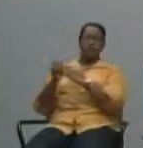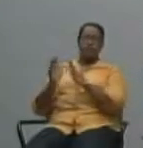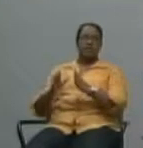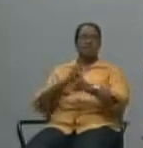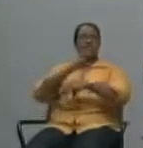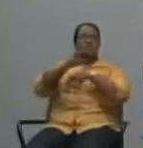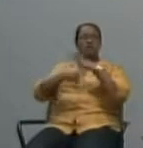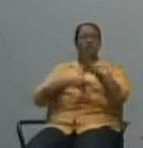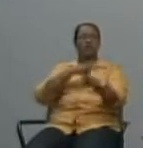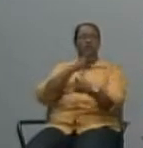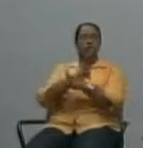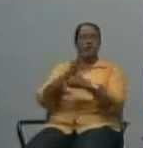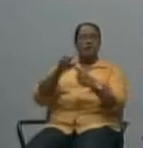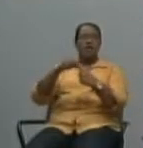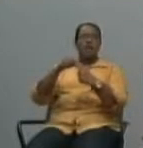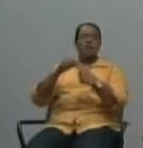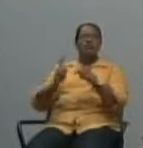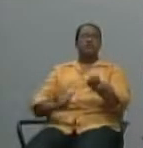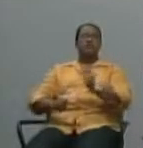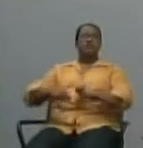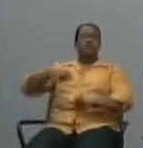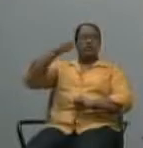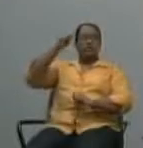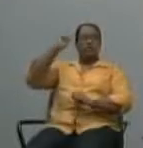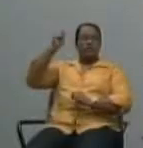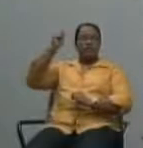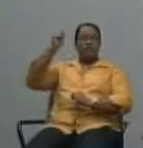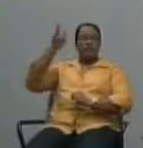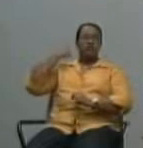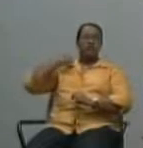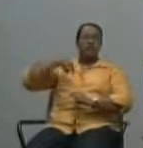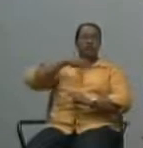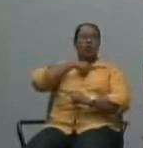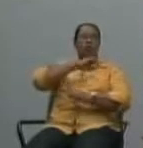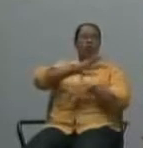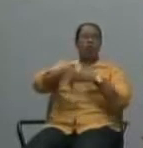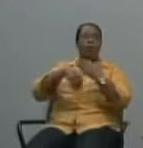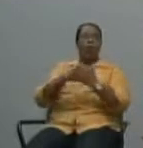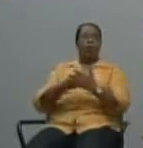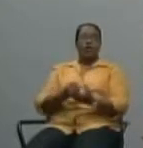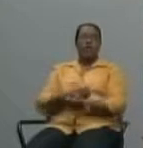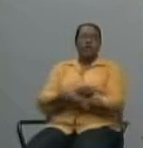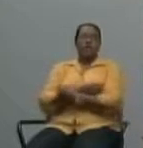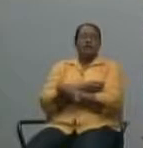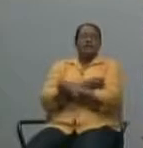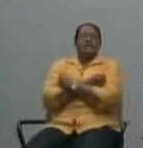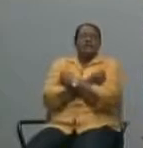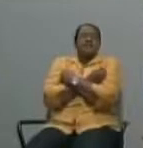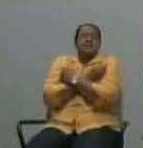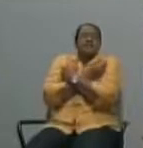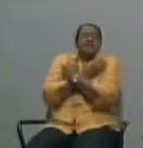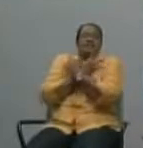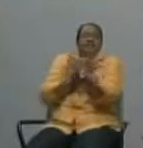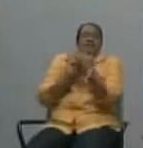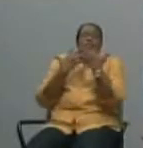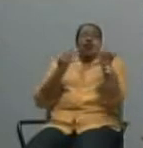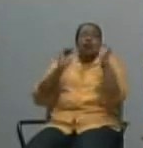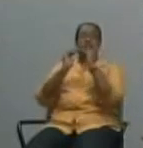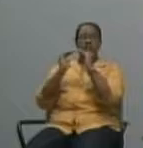world, and especially for this country, so that all may be inspired by the sense of